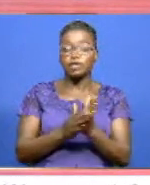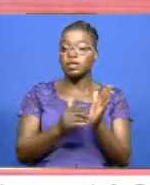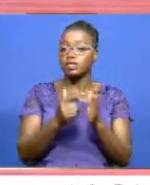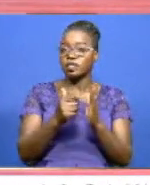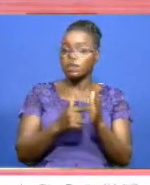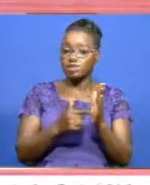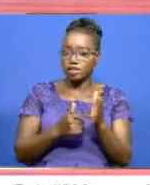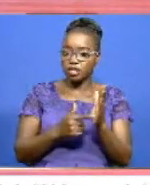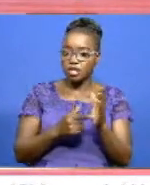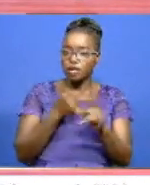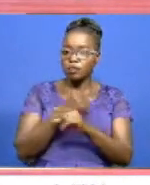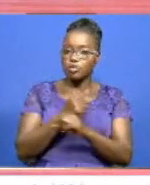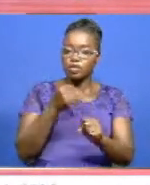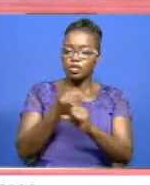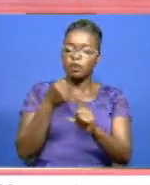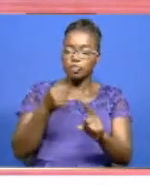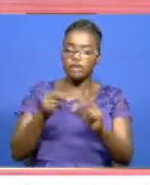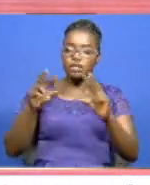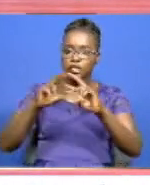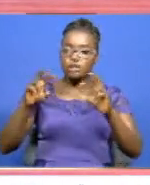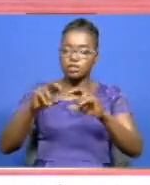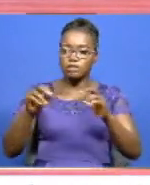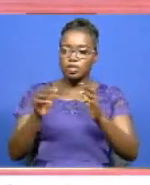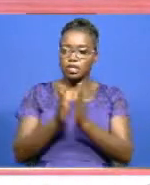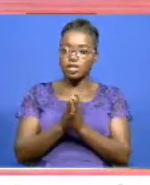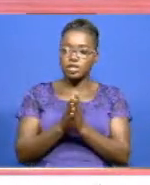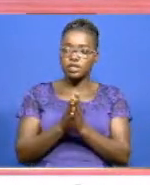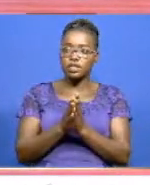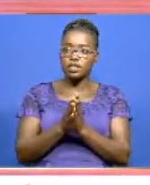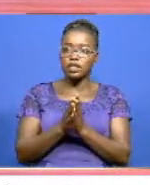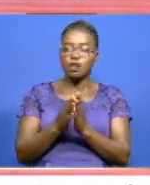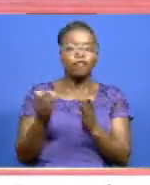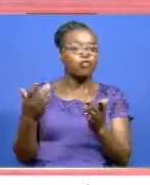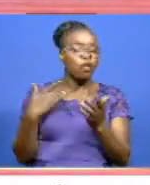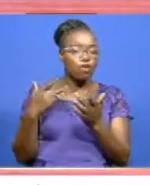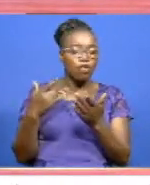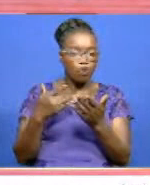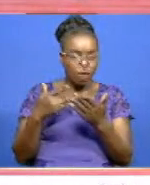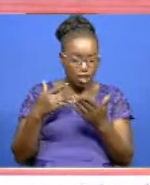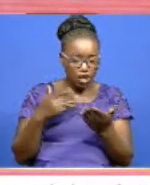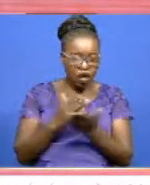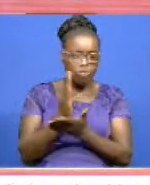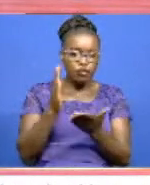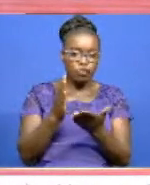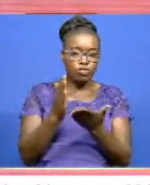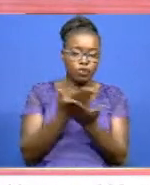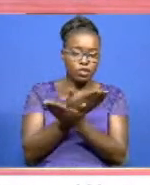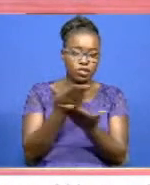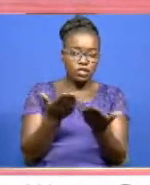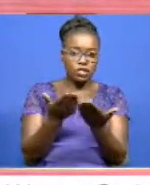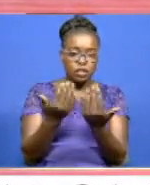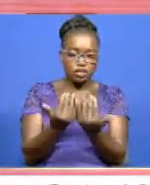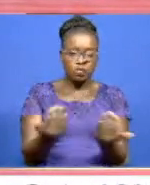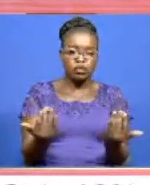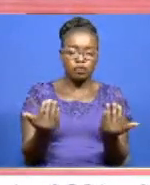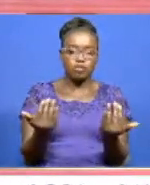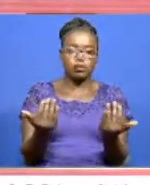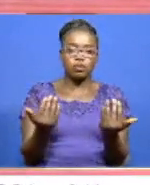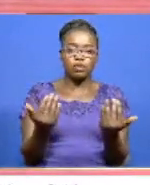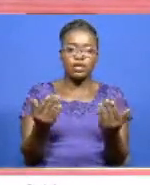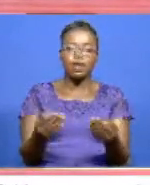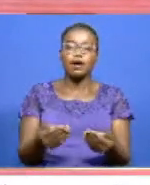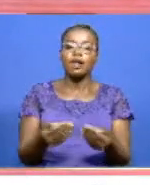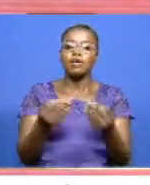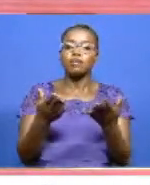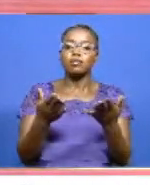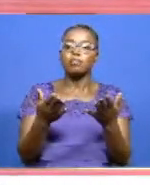protection impact assessment, and draft guidelines for consent. These draft documents will be available